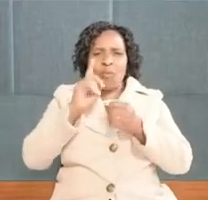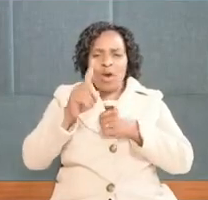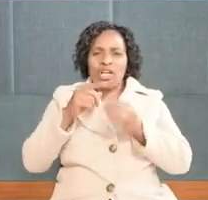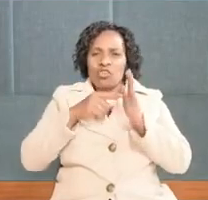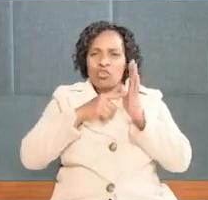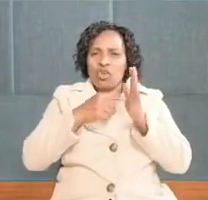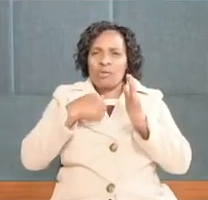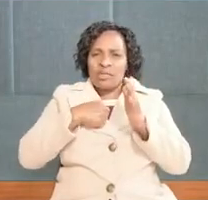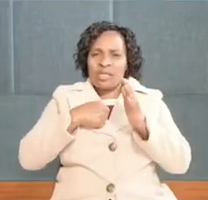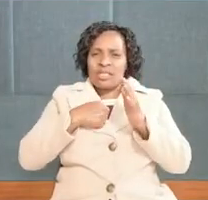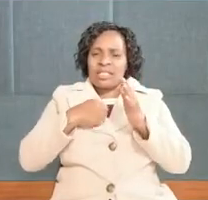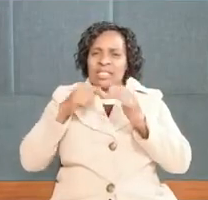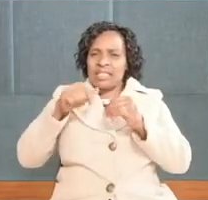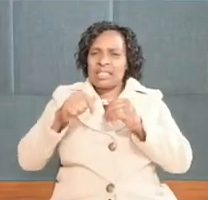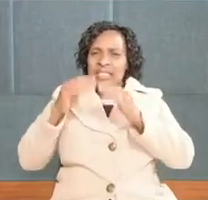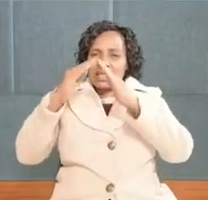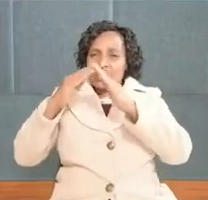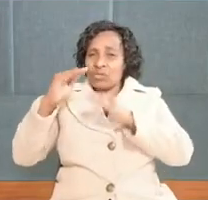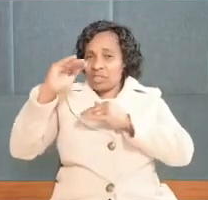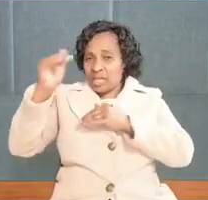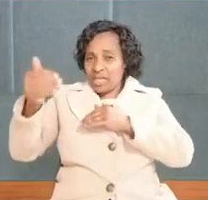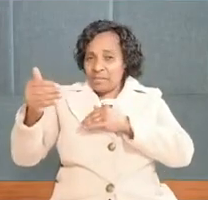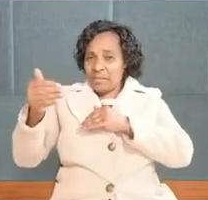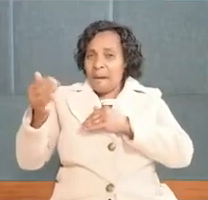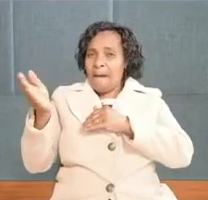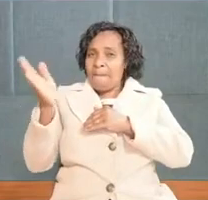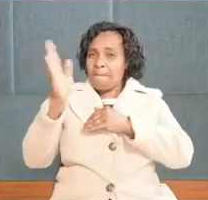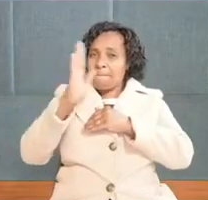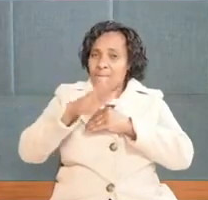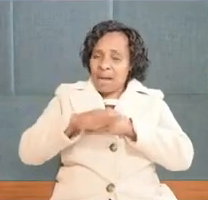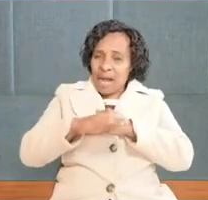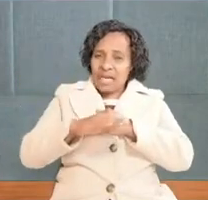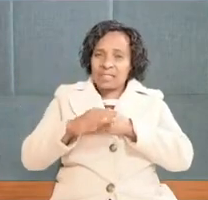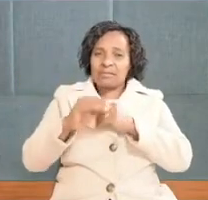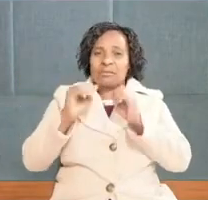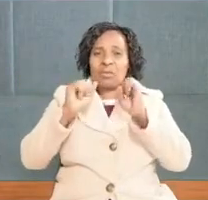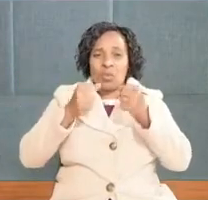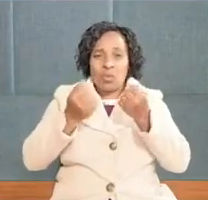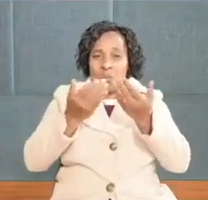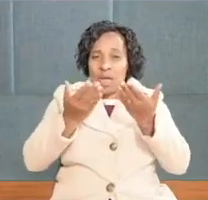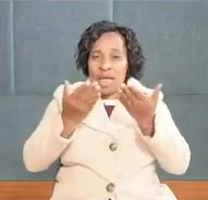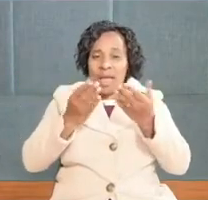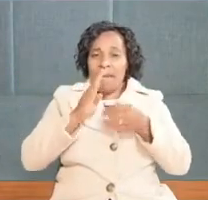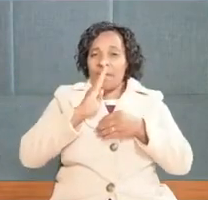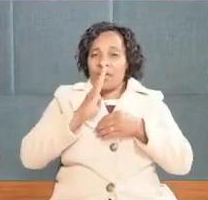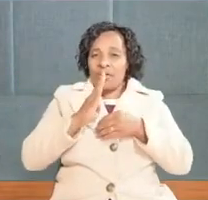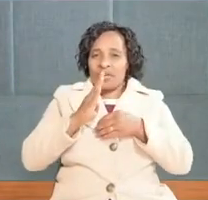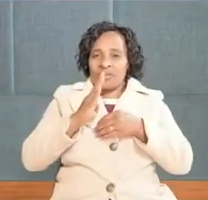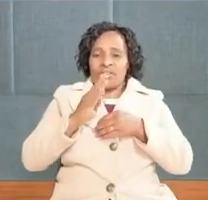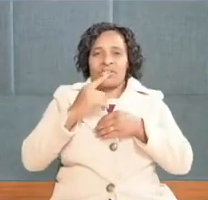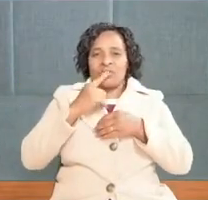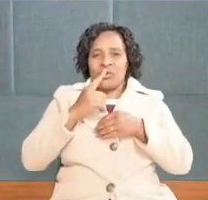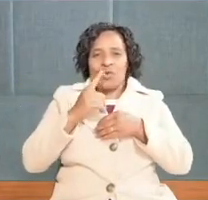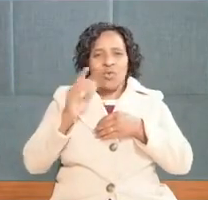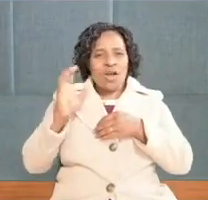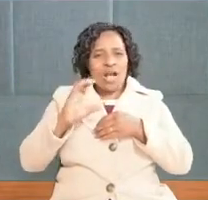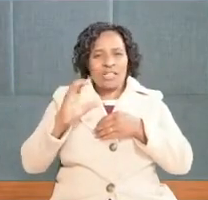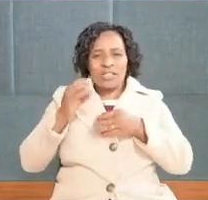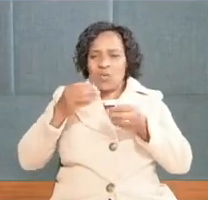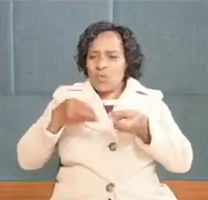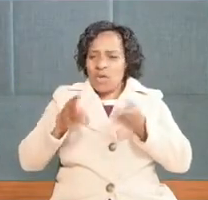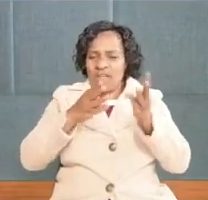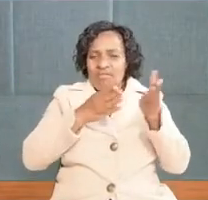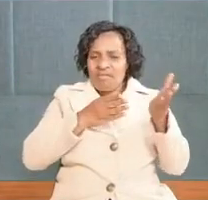which way is to Jerusalem. I am going back to my mom's big, huge mansion. That way, my dear cousin. That way?